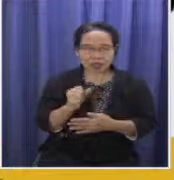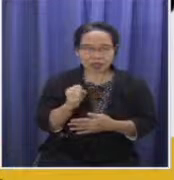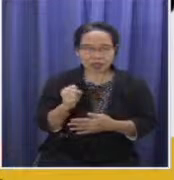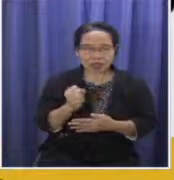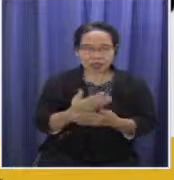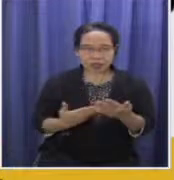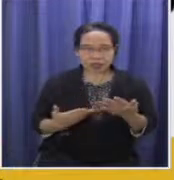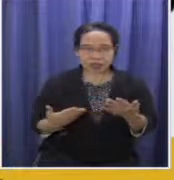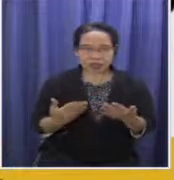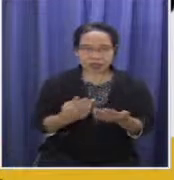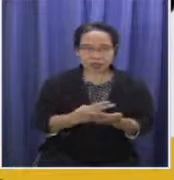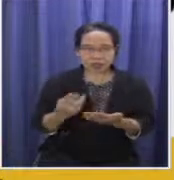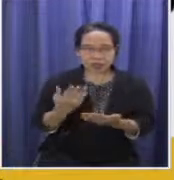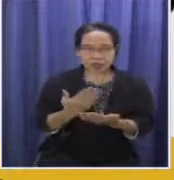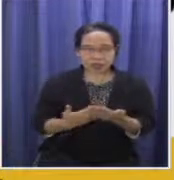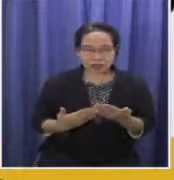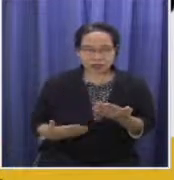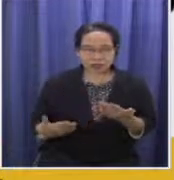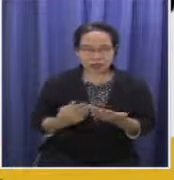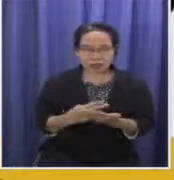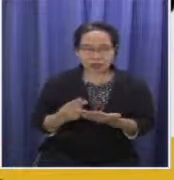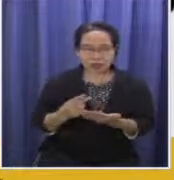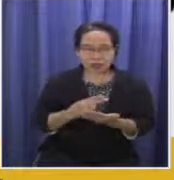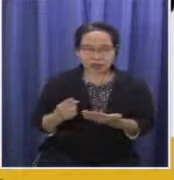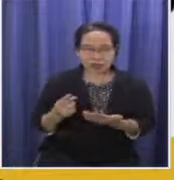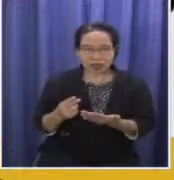that holy, something